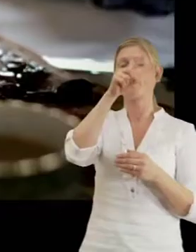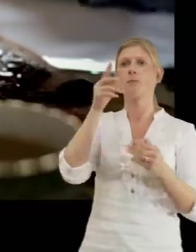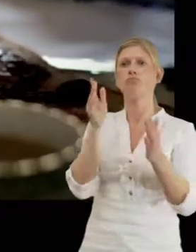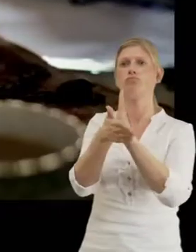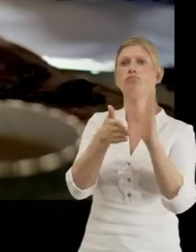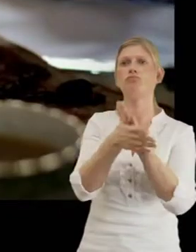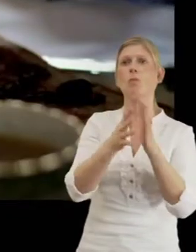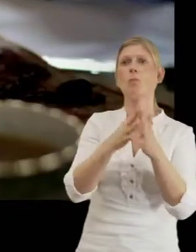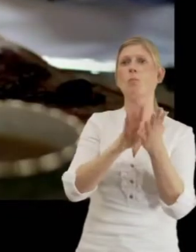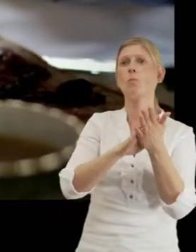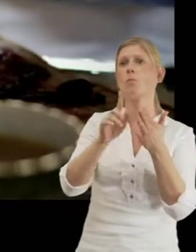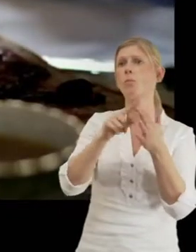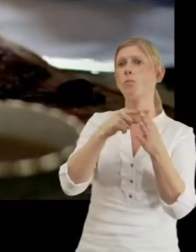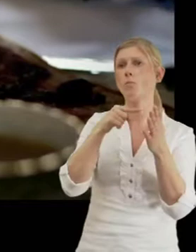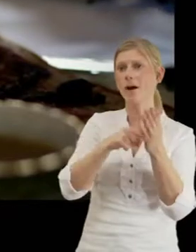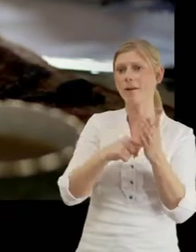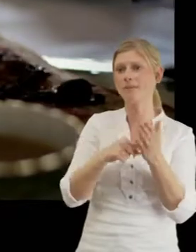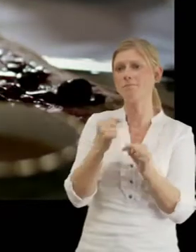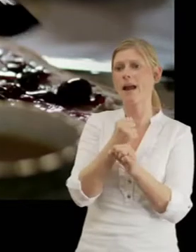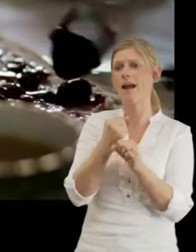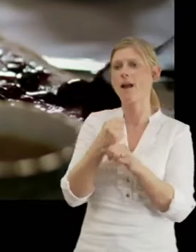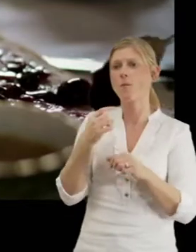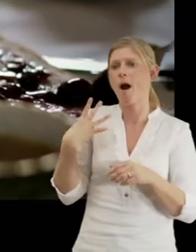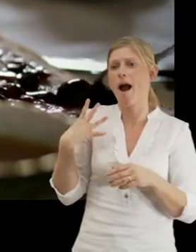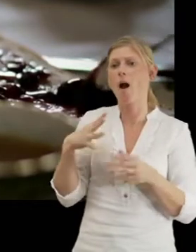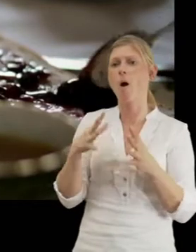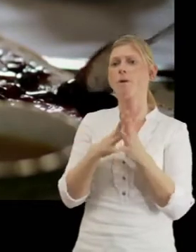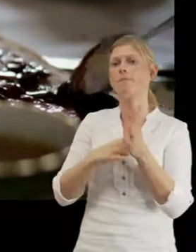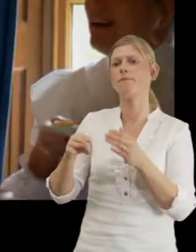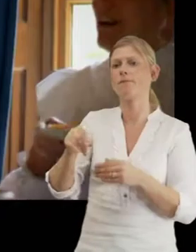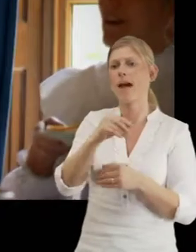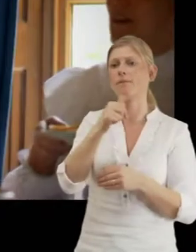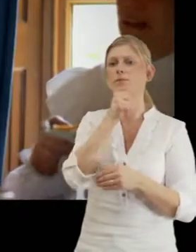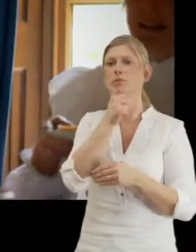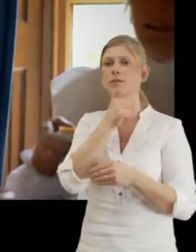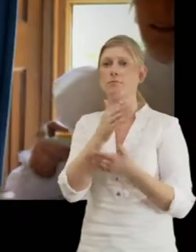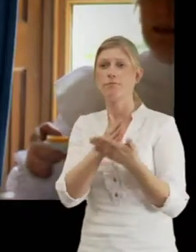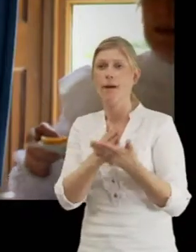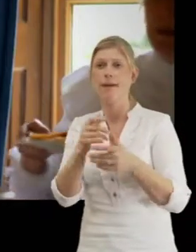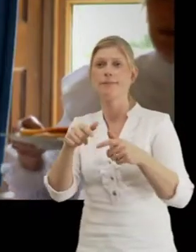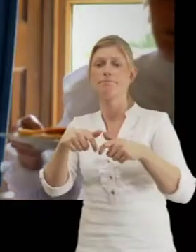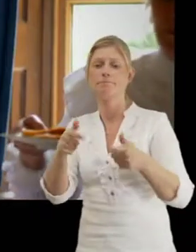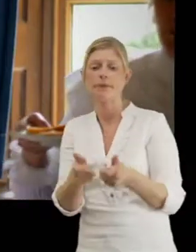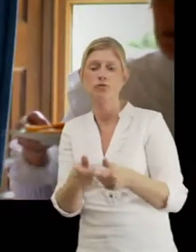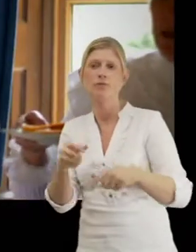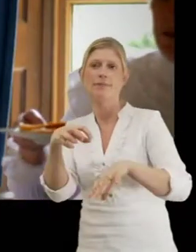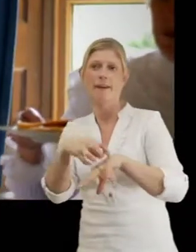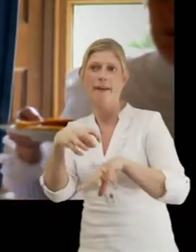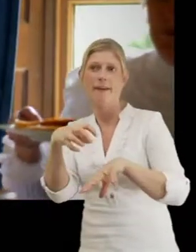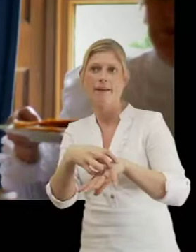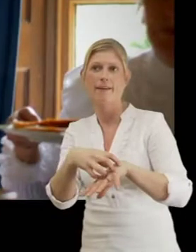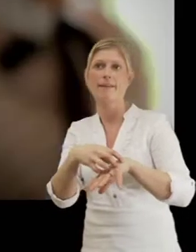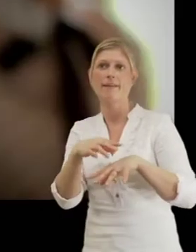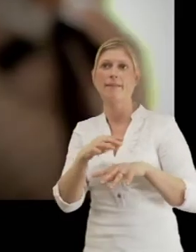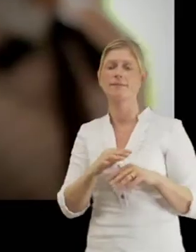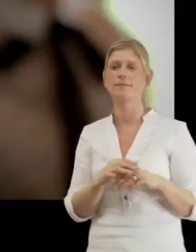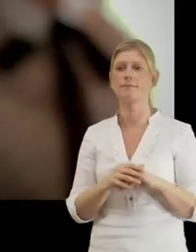mill has ground the wheat into white and wholemeal flour for use in bread, pastry and cakes.